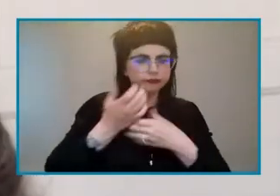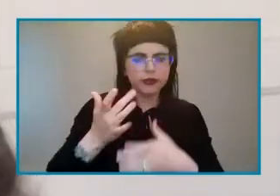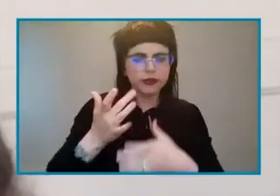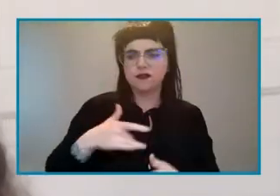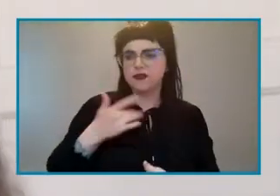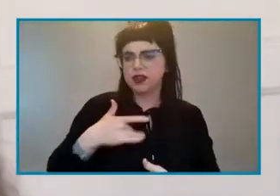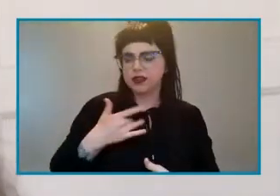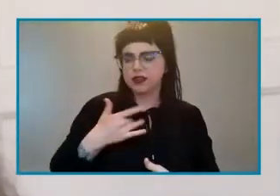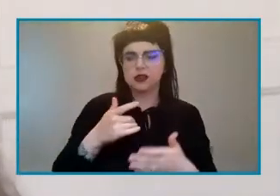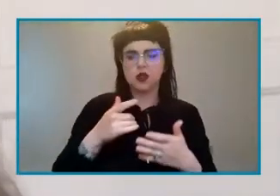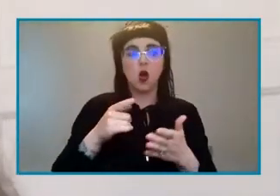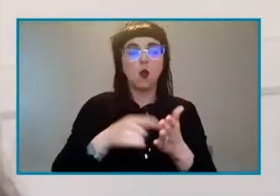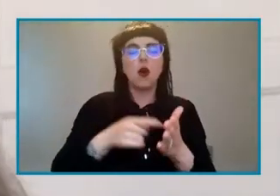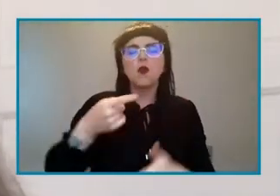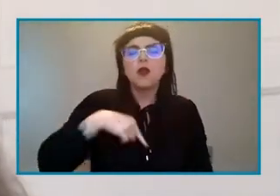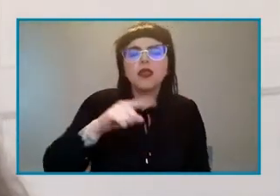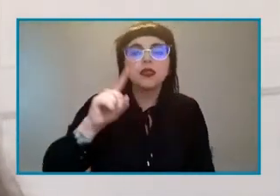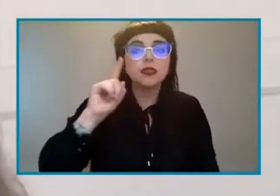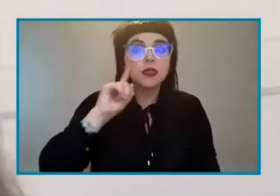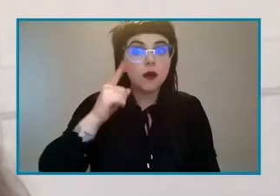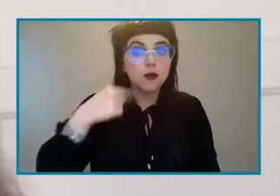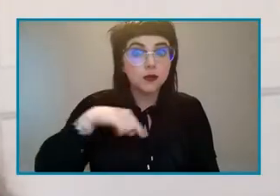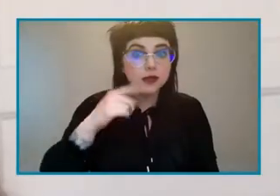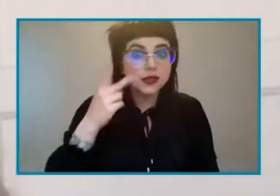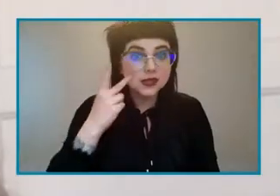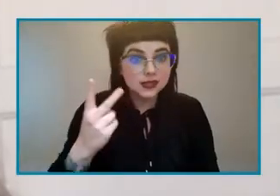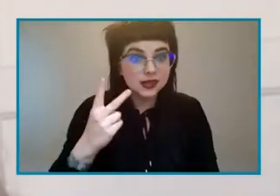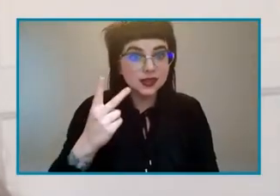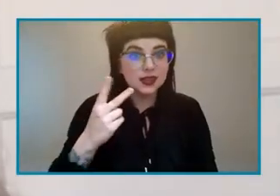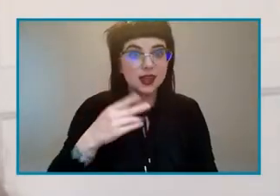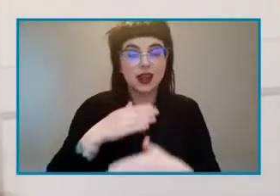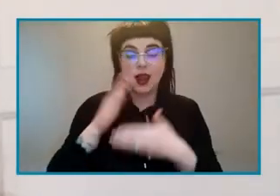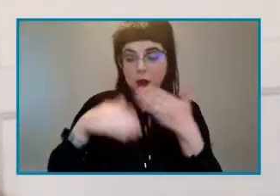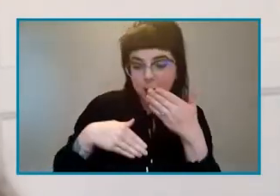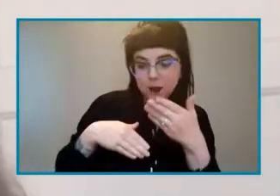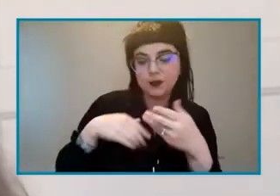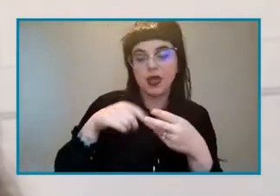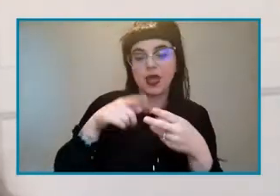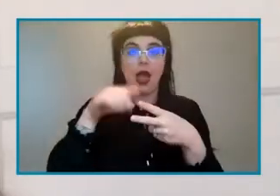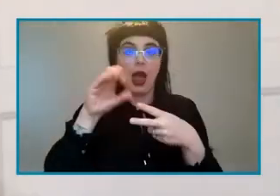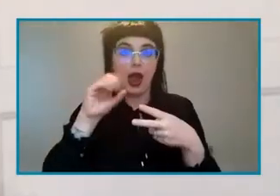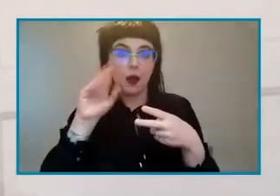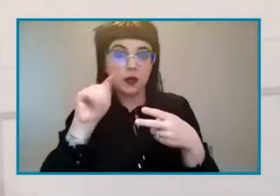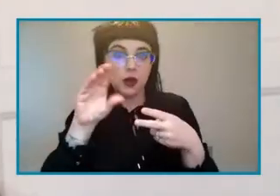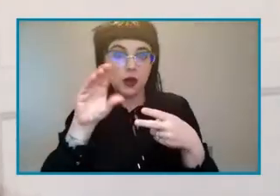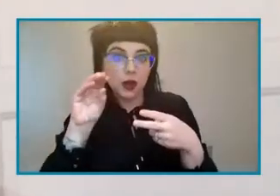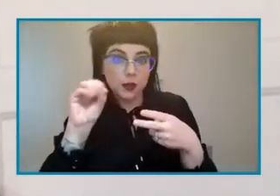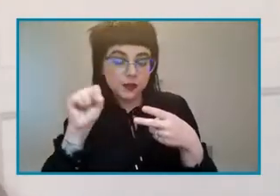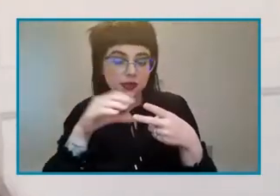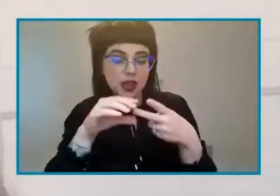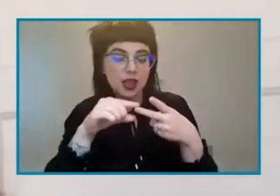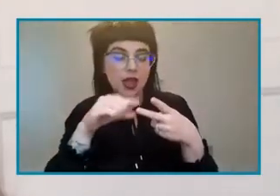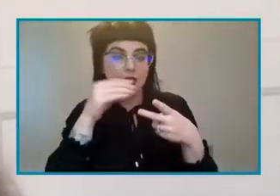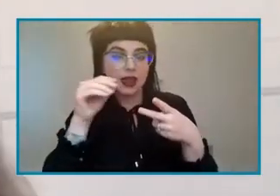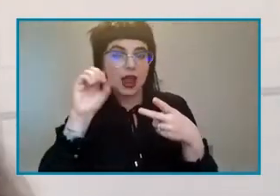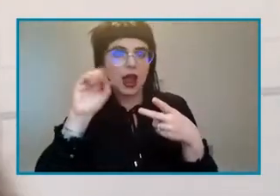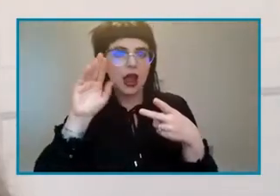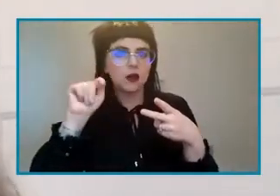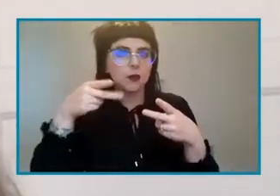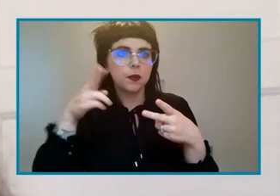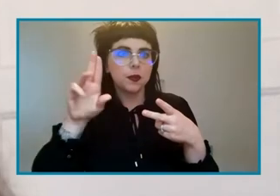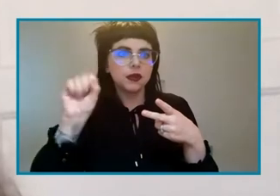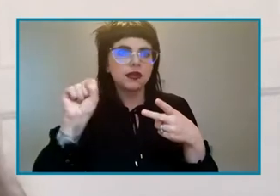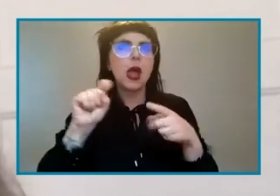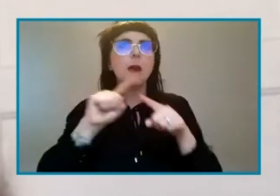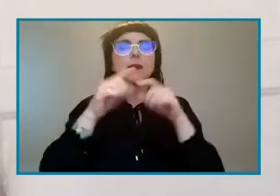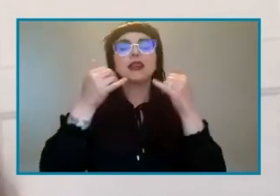seeing as outcomes and outputs. But now we were able to talk about it again amongst the three